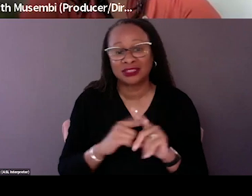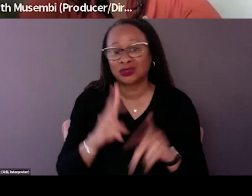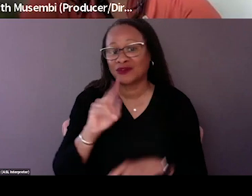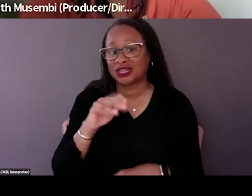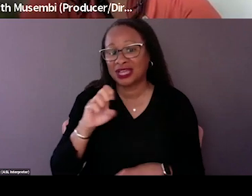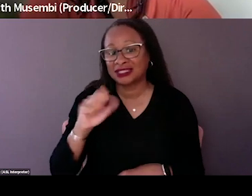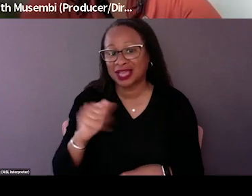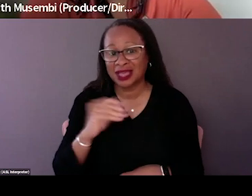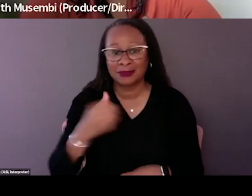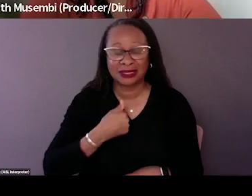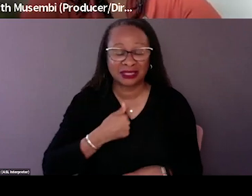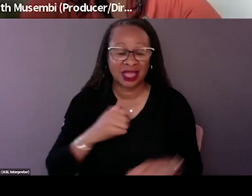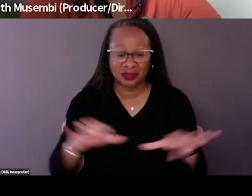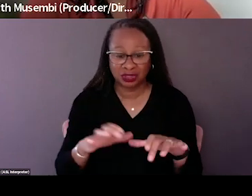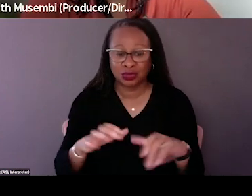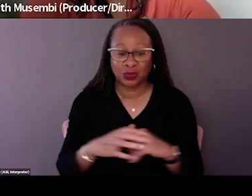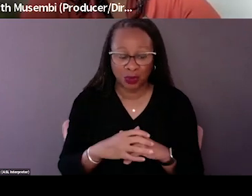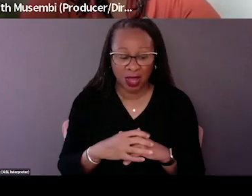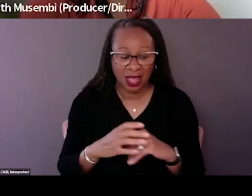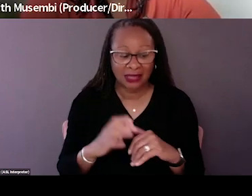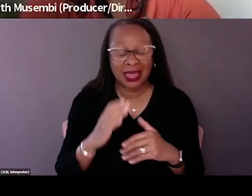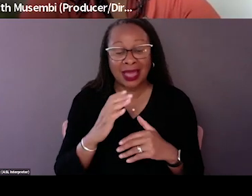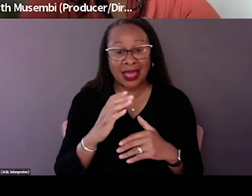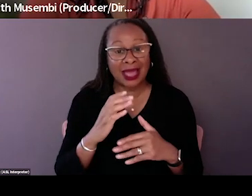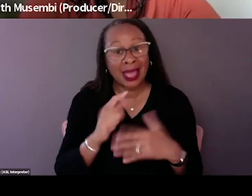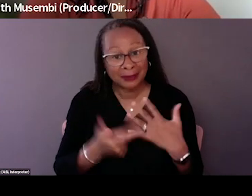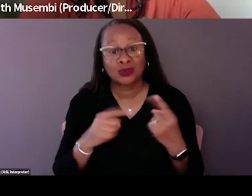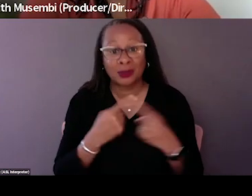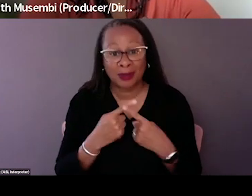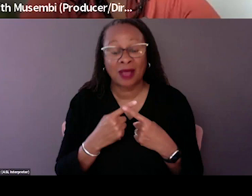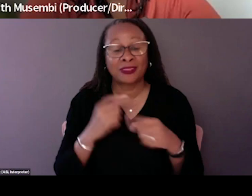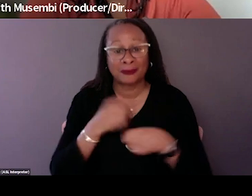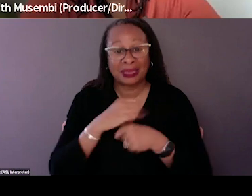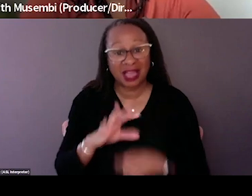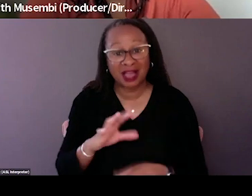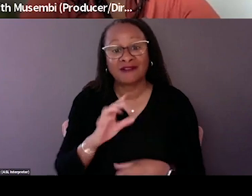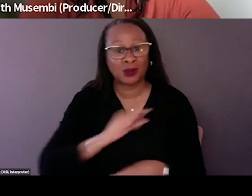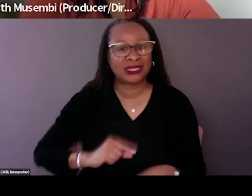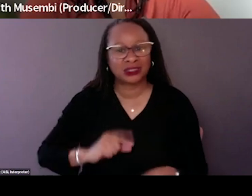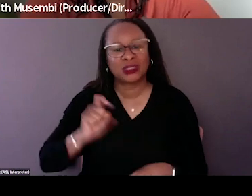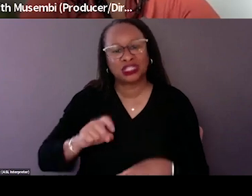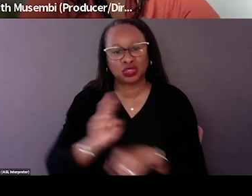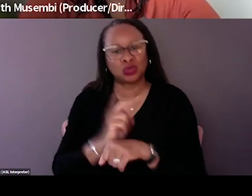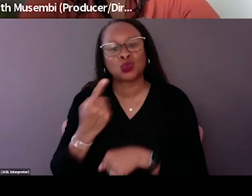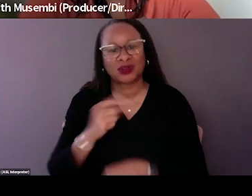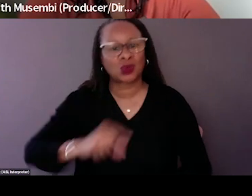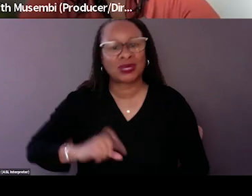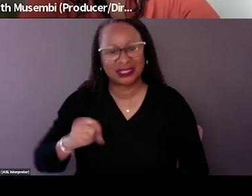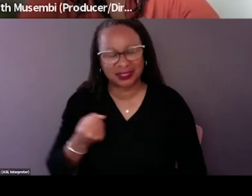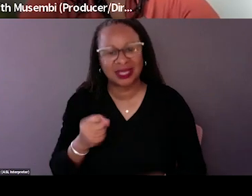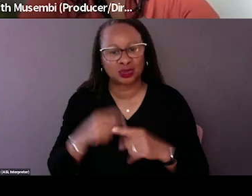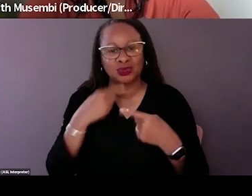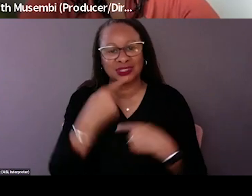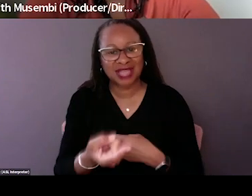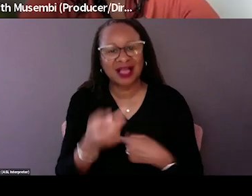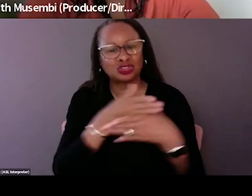an episode about the making of Queens, then it had to be one of the Queens telling the story. I mean, and Faith's voice